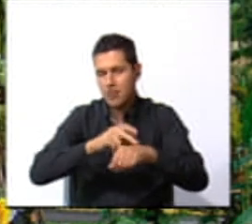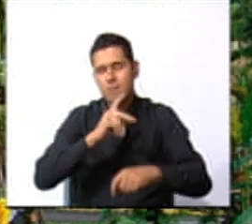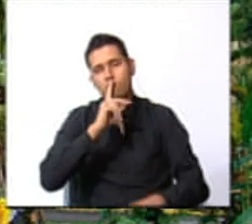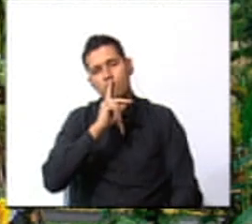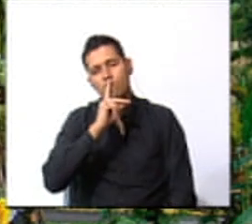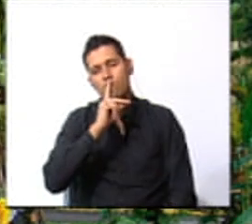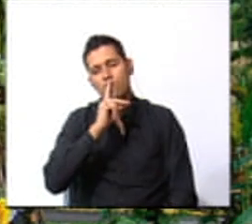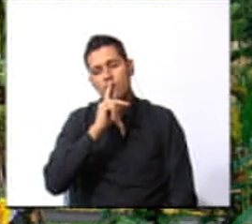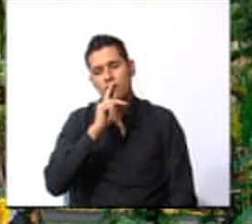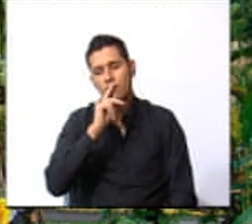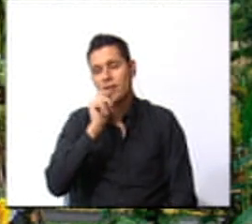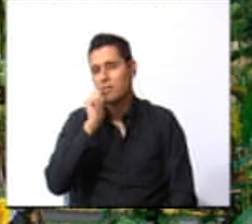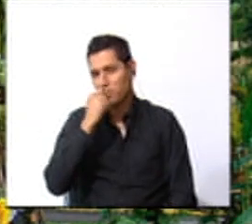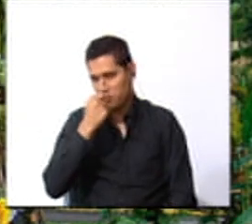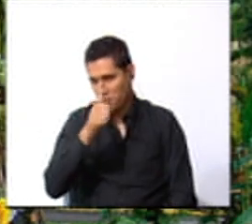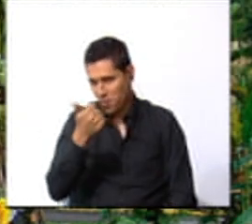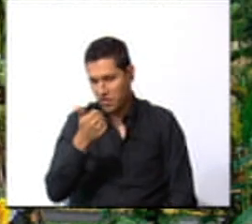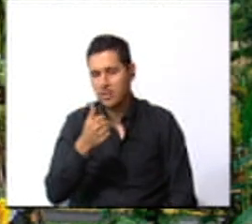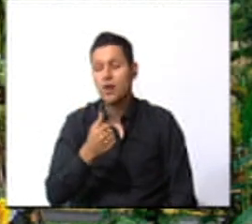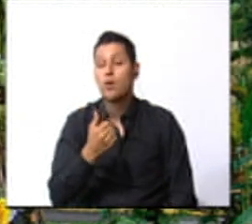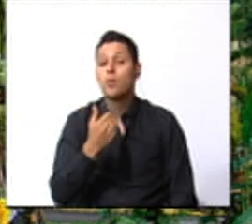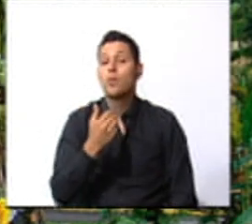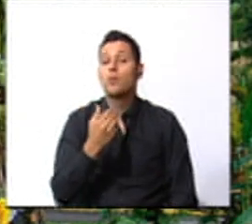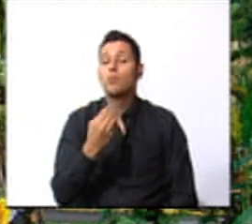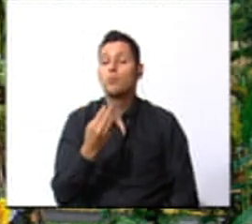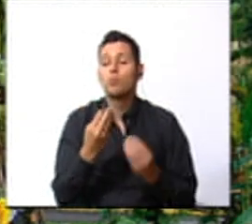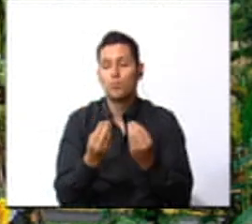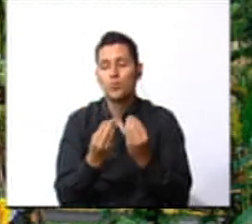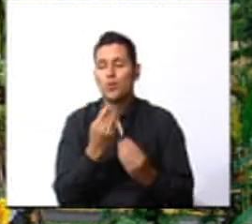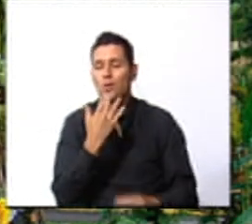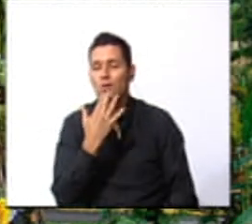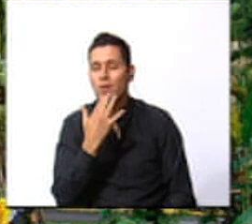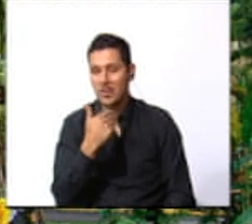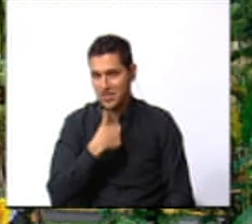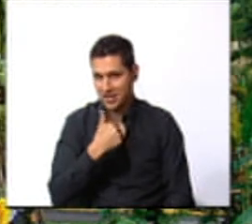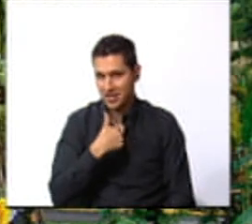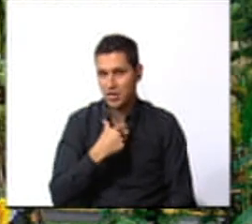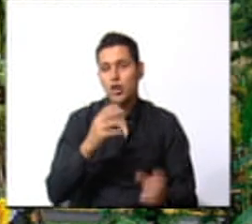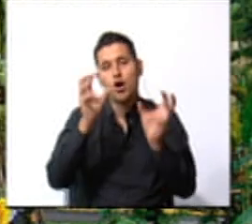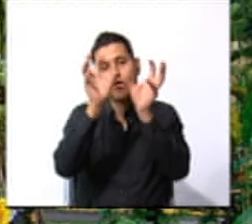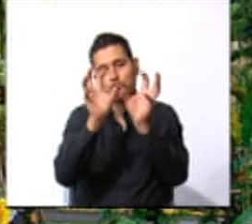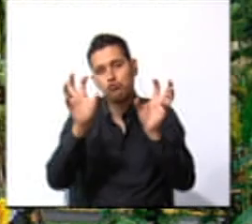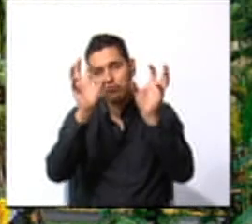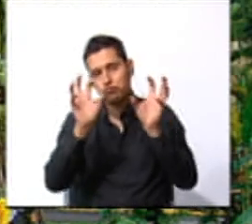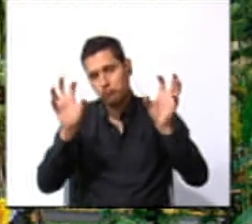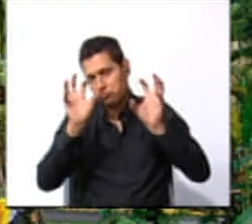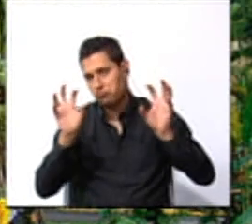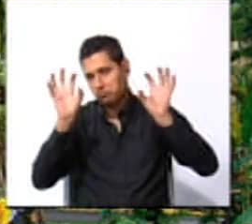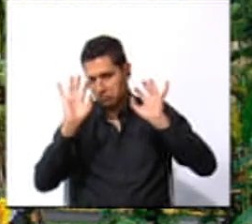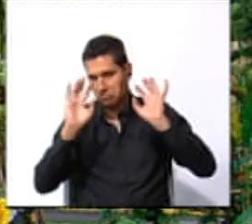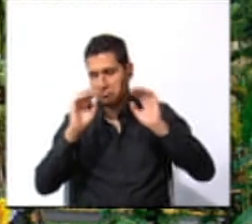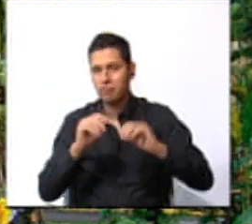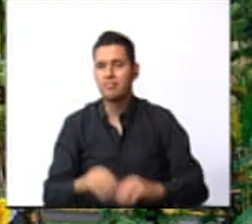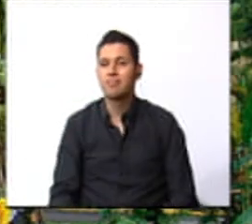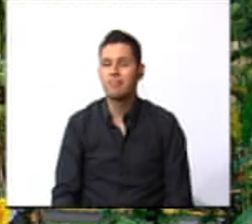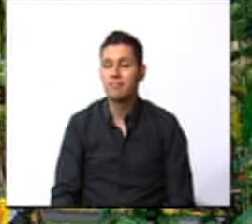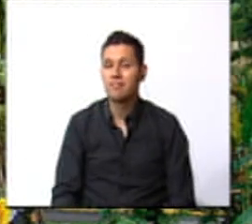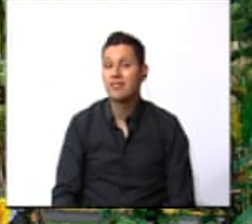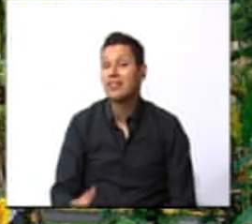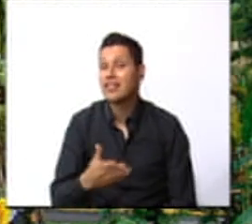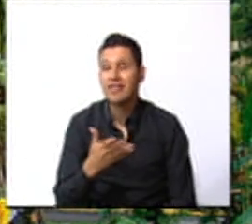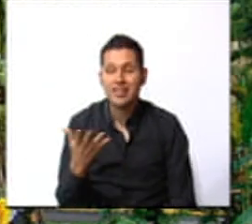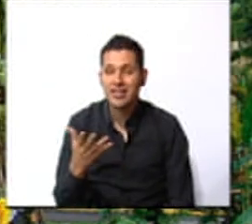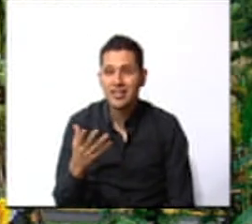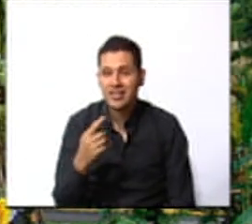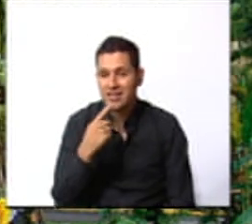many colors. It has decoration and it is